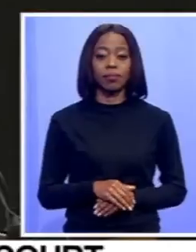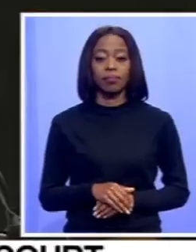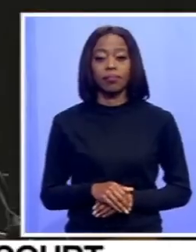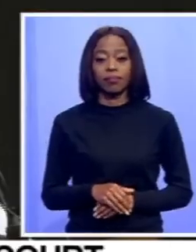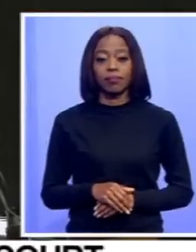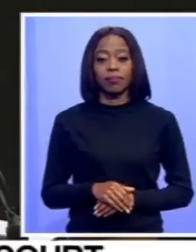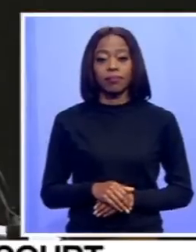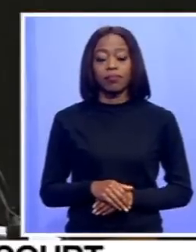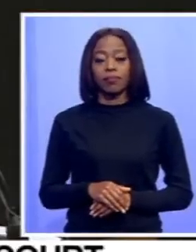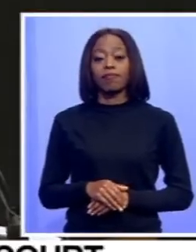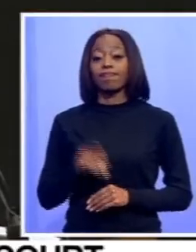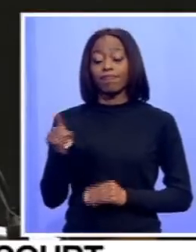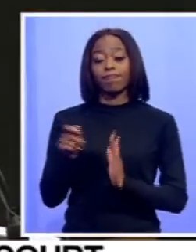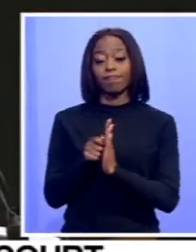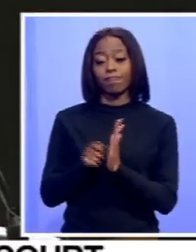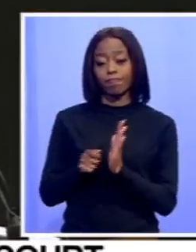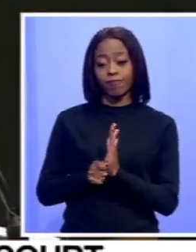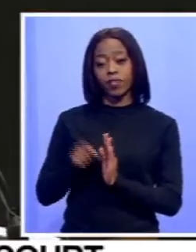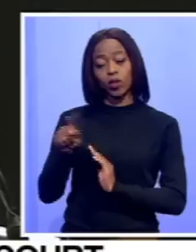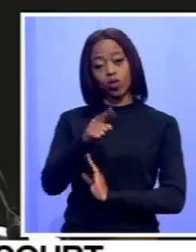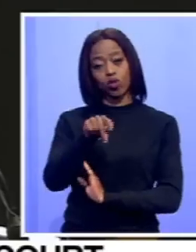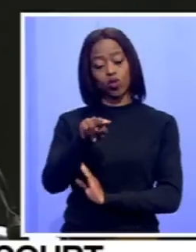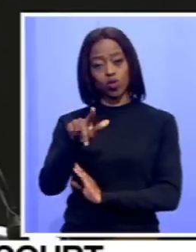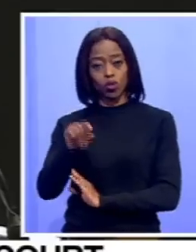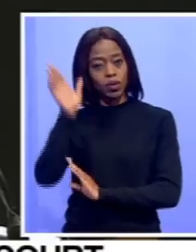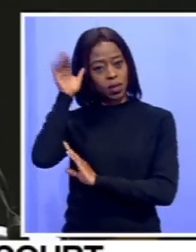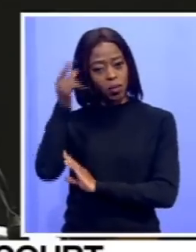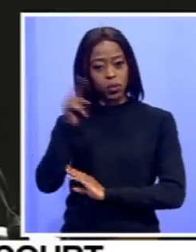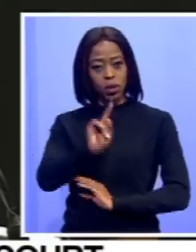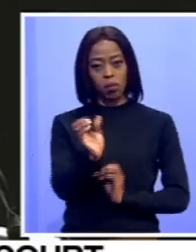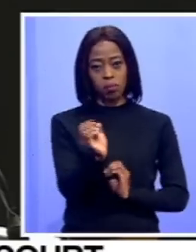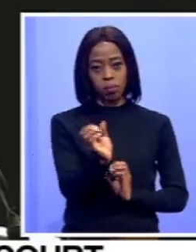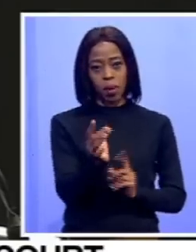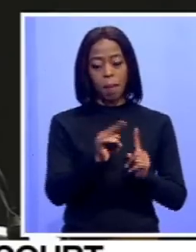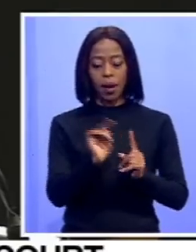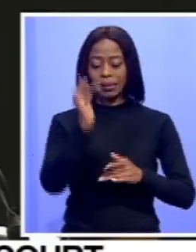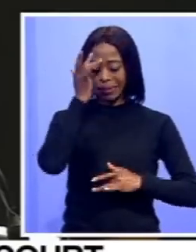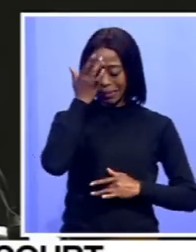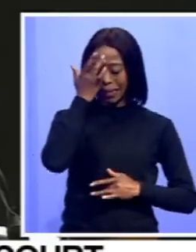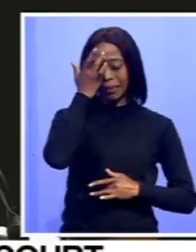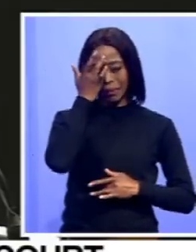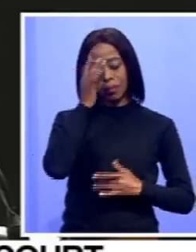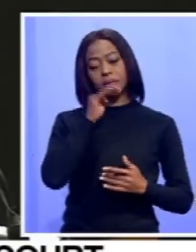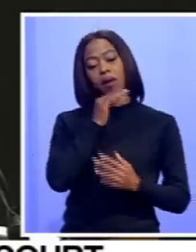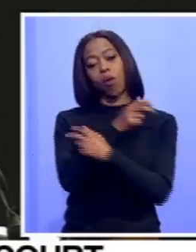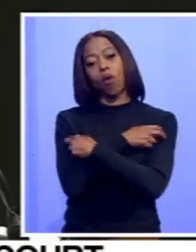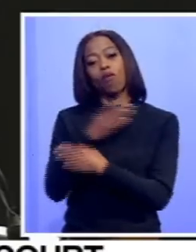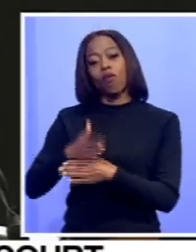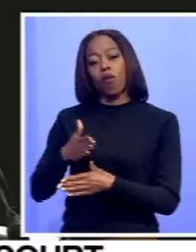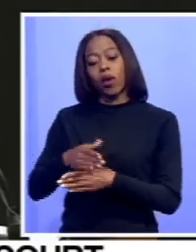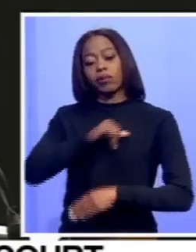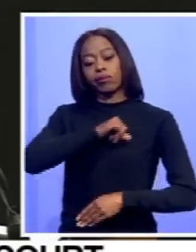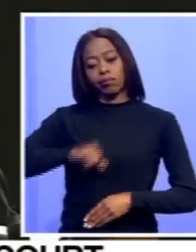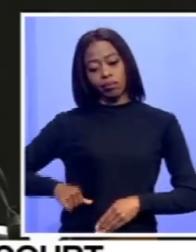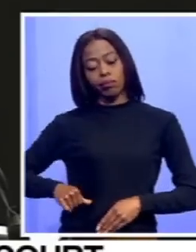the state recorded that General Zulu was intended to be the next witness, but it supplied a sick note booking her off for surgery and recording